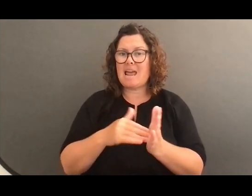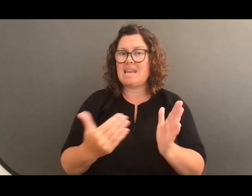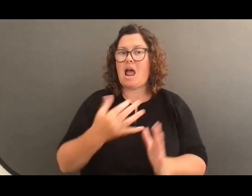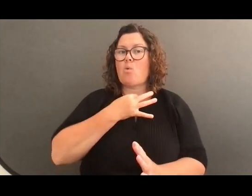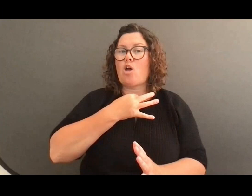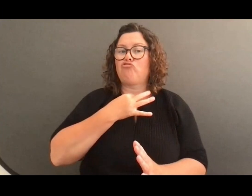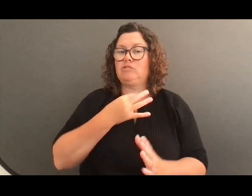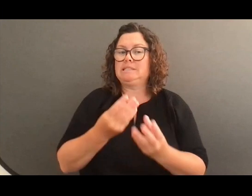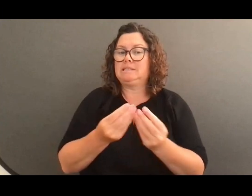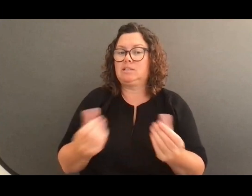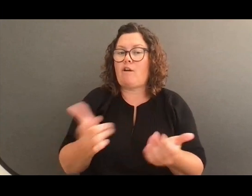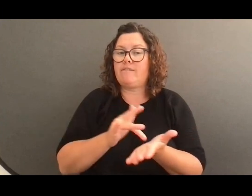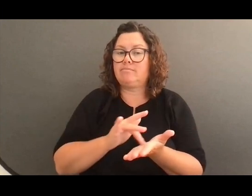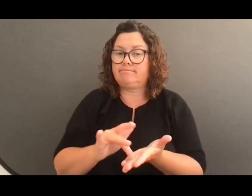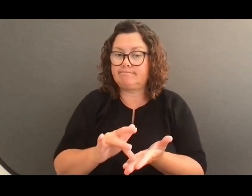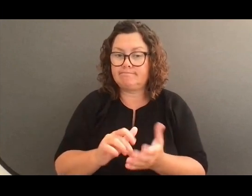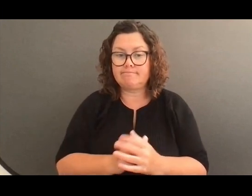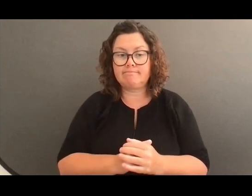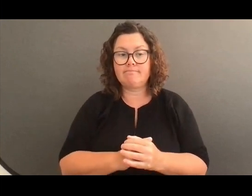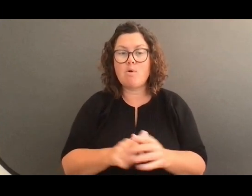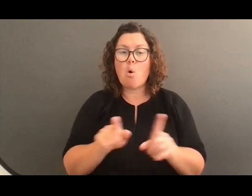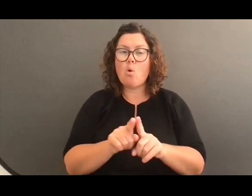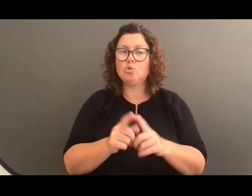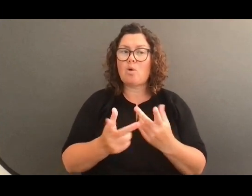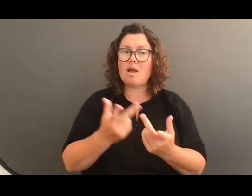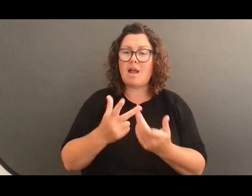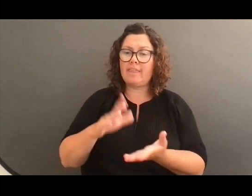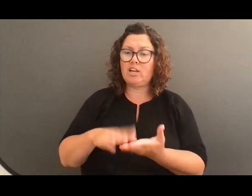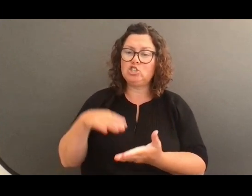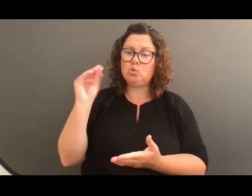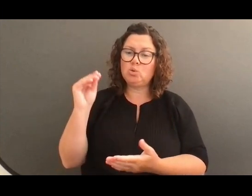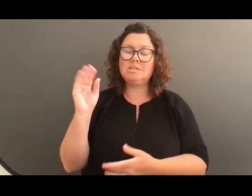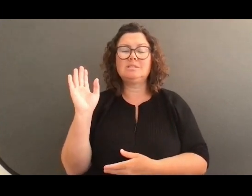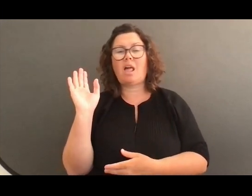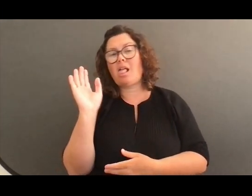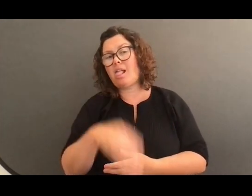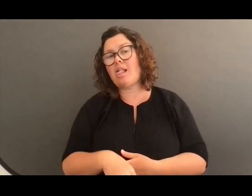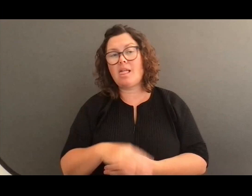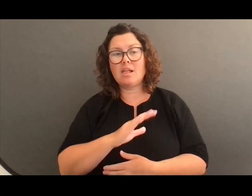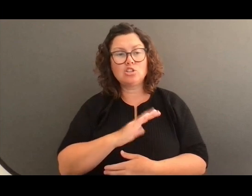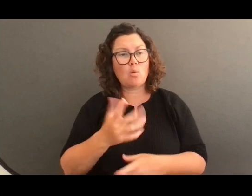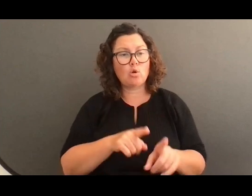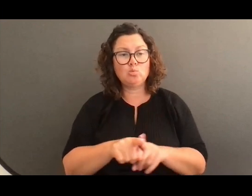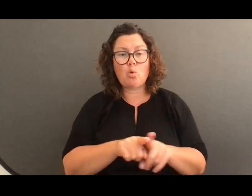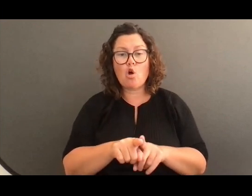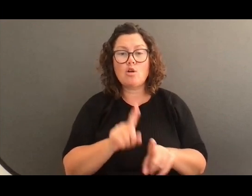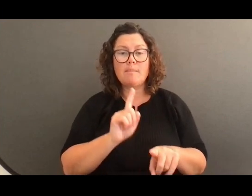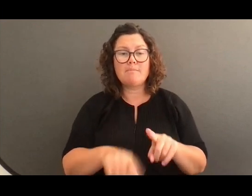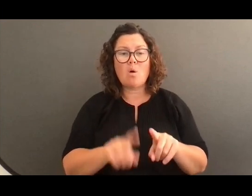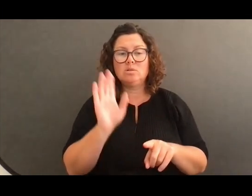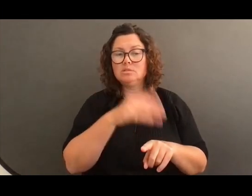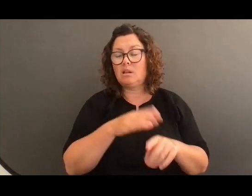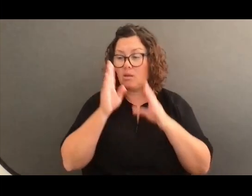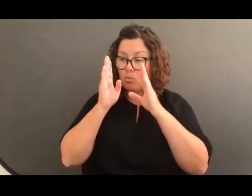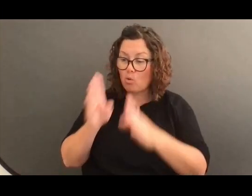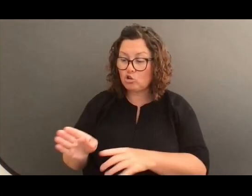Crispin, who was also very disengaged in learning, mostly watched the cricket during class. He actually came and spoke